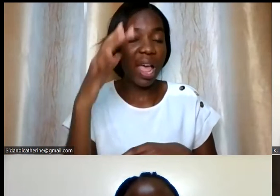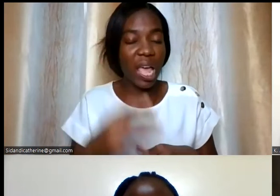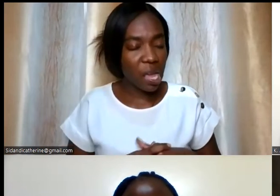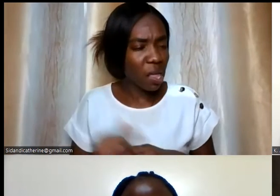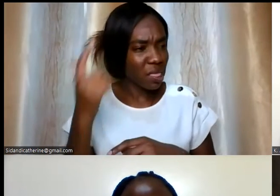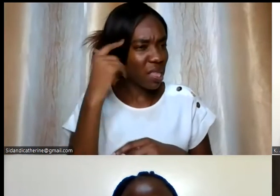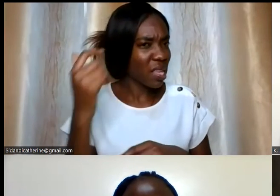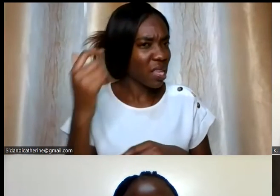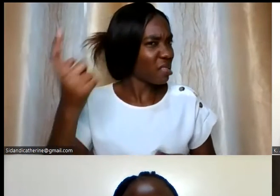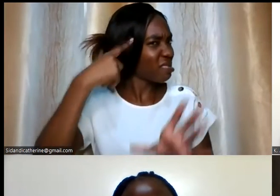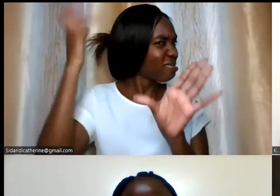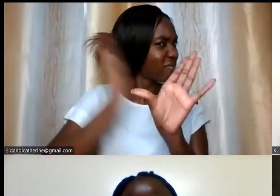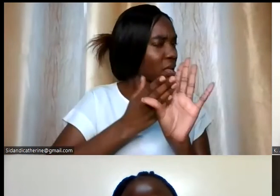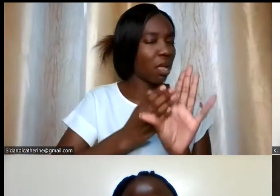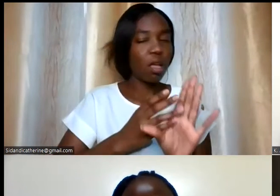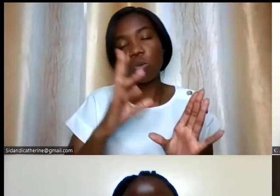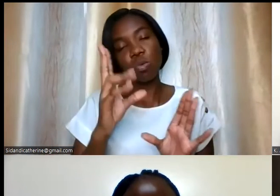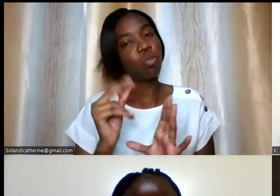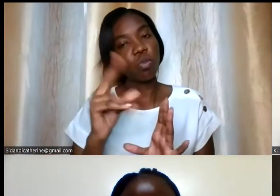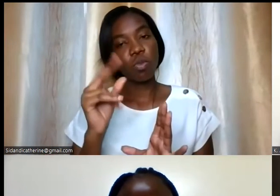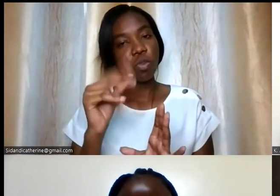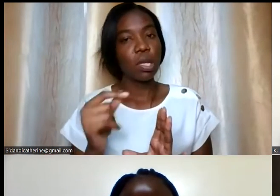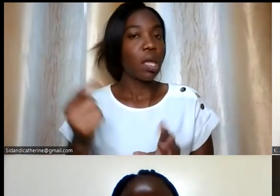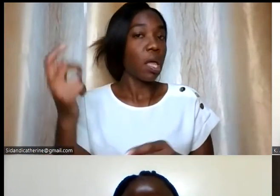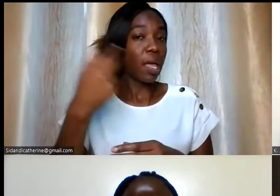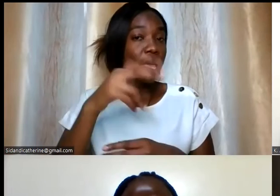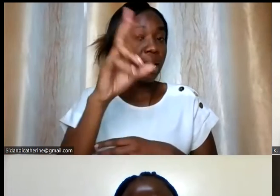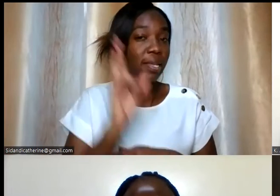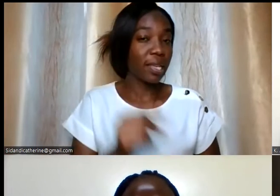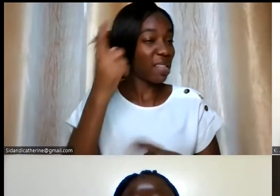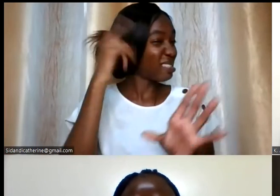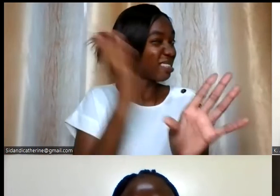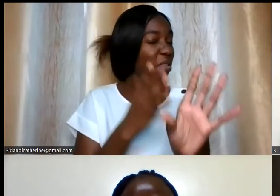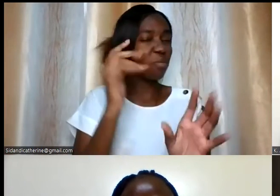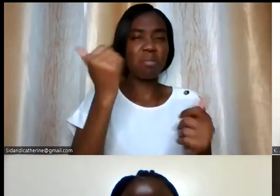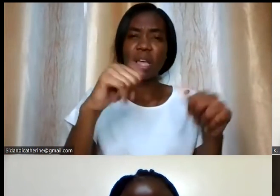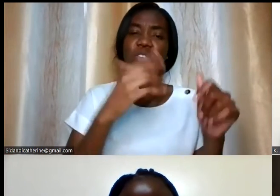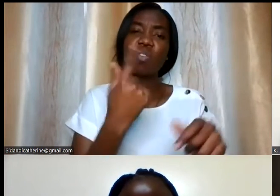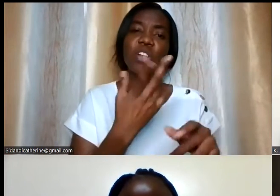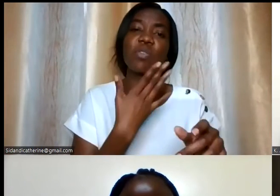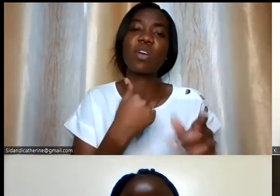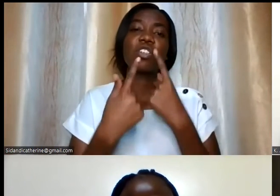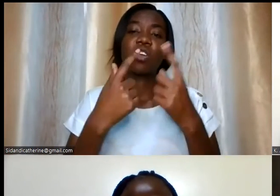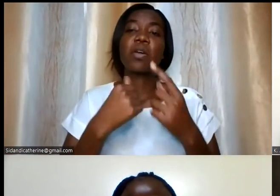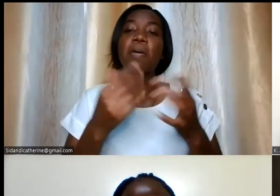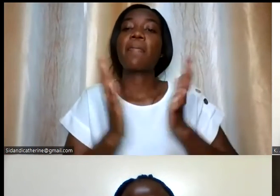No, the HR has not lost their mind. They need to talk to somebody. It is a lot.